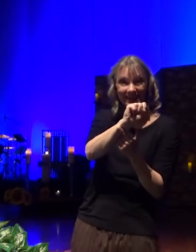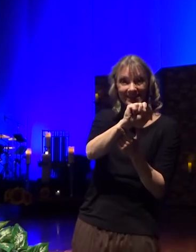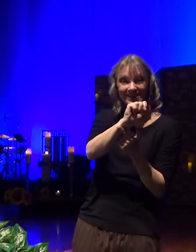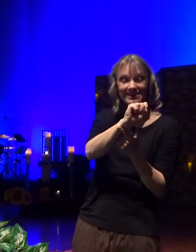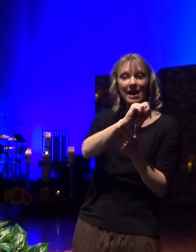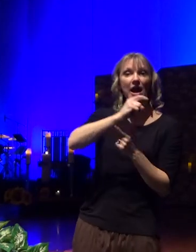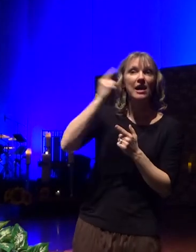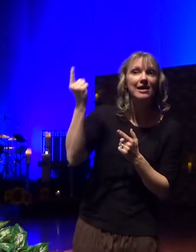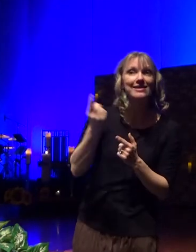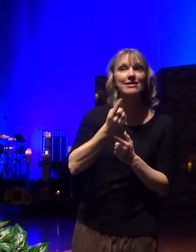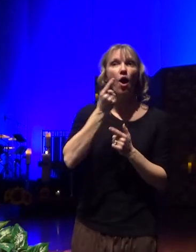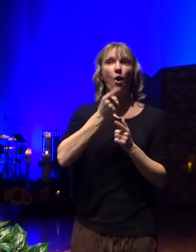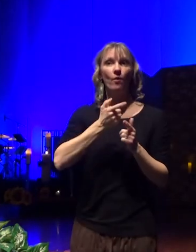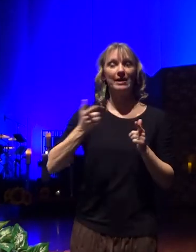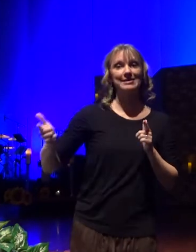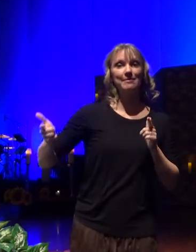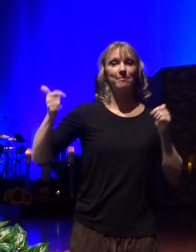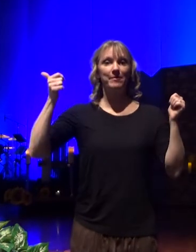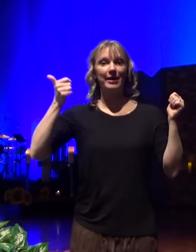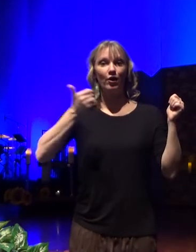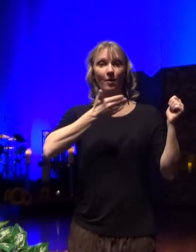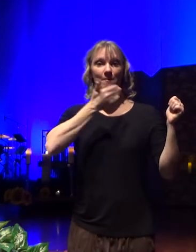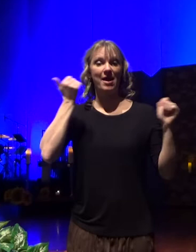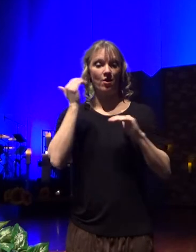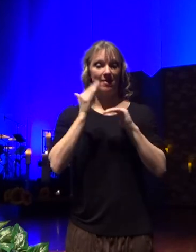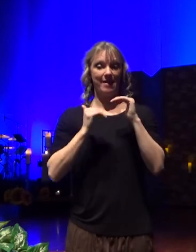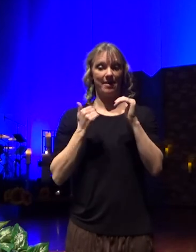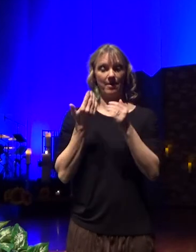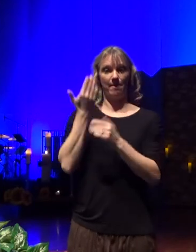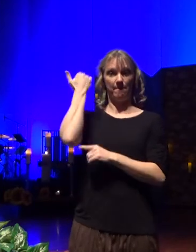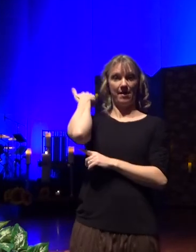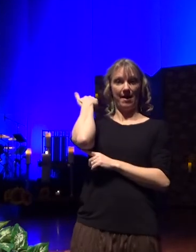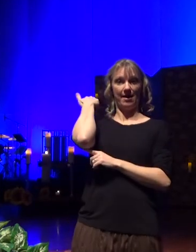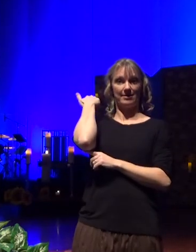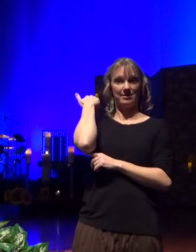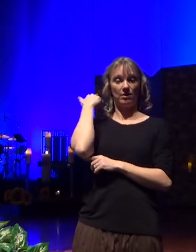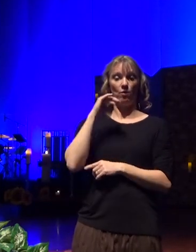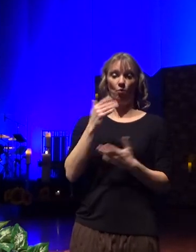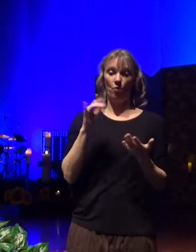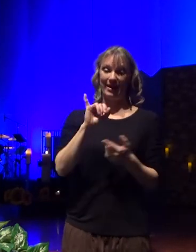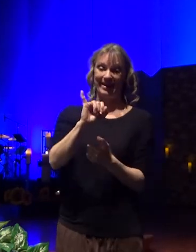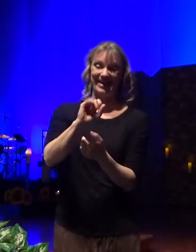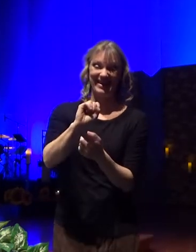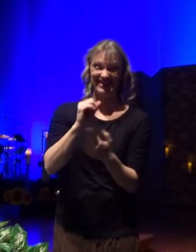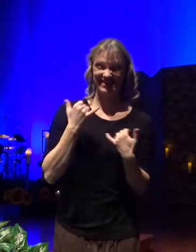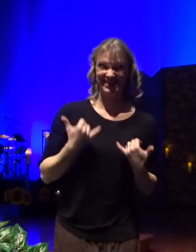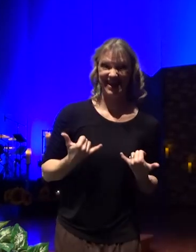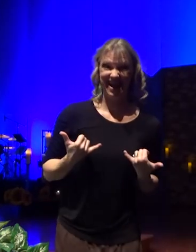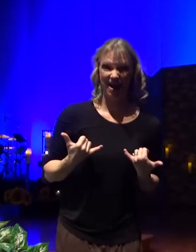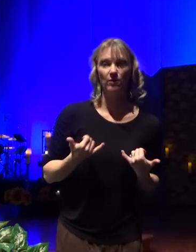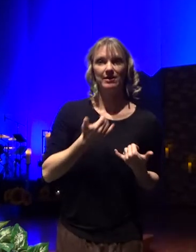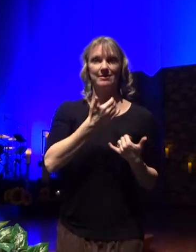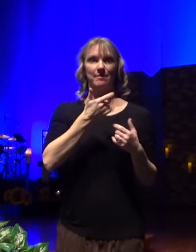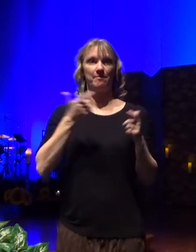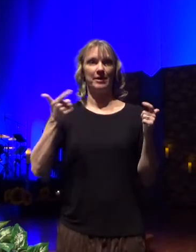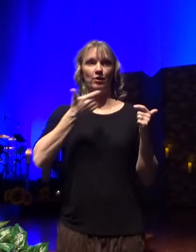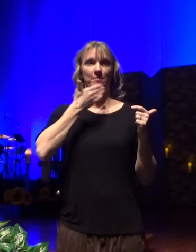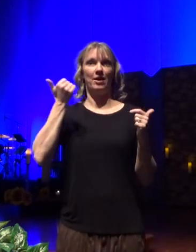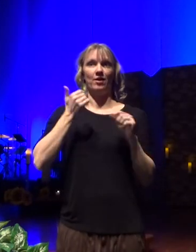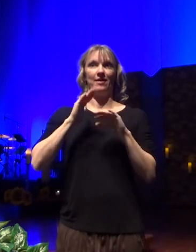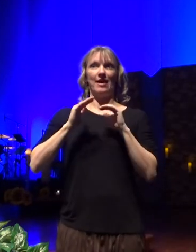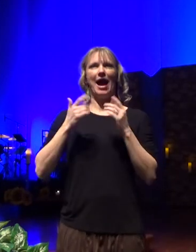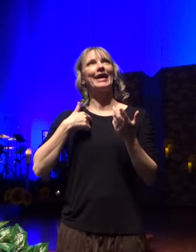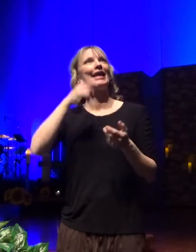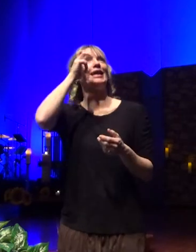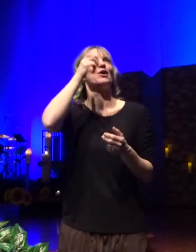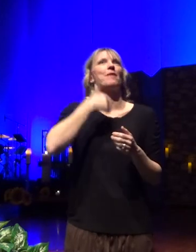is always greater than what was. What is always greater than what was. And I can even hear myself,